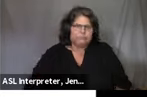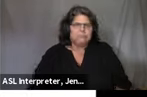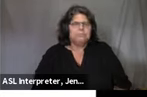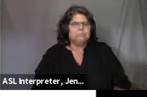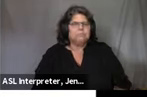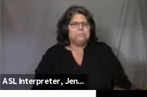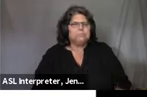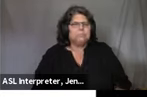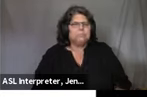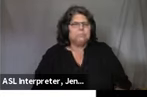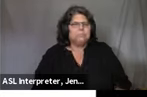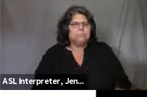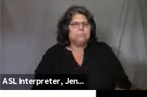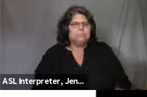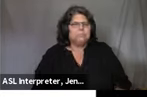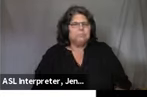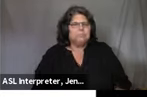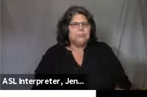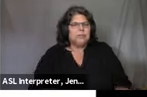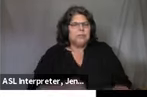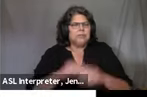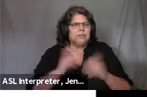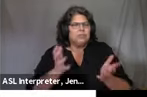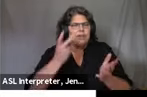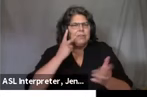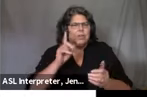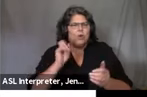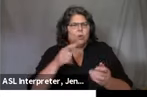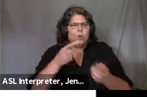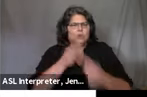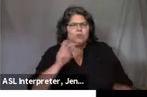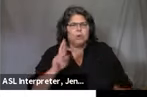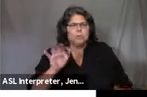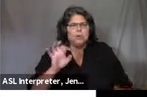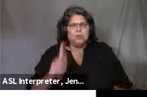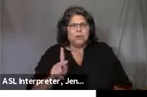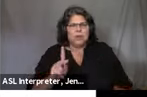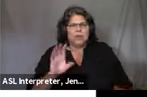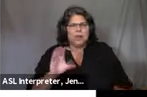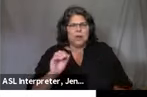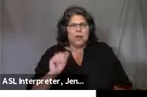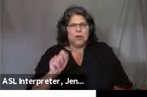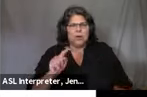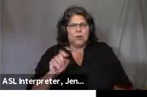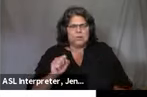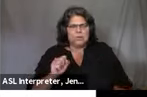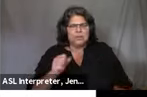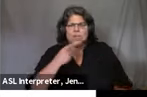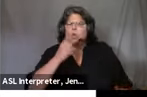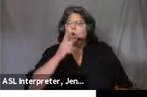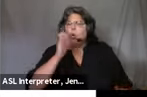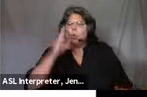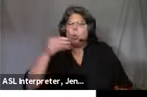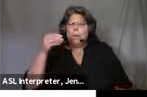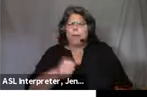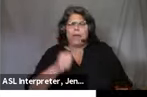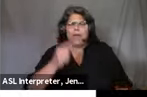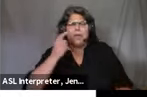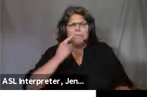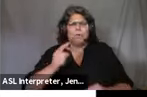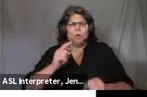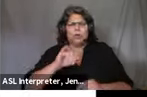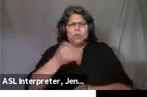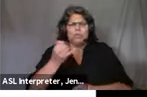Okay. In the chat, I see a question from Rick Coates. He asks, who will pay for the deconstruction of the